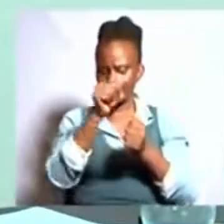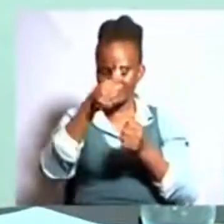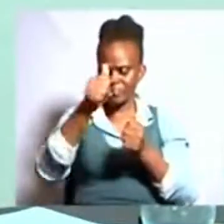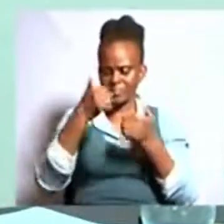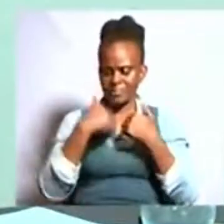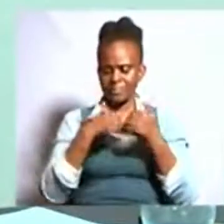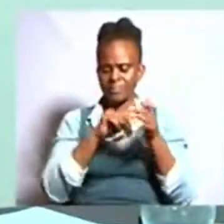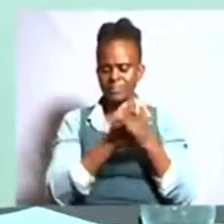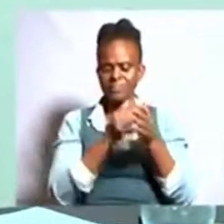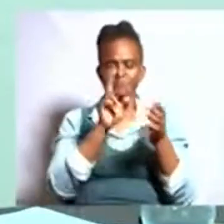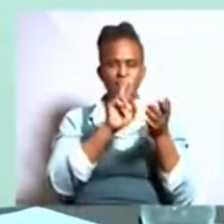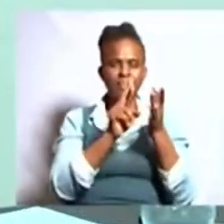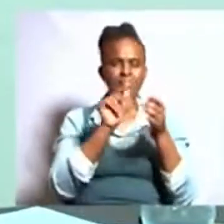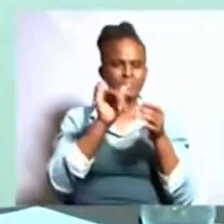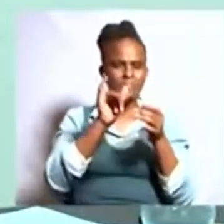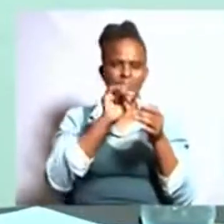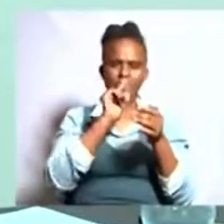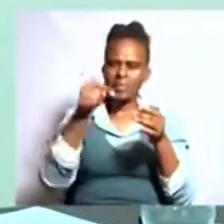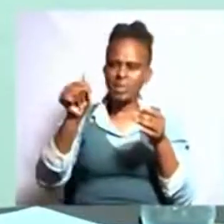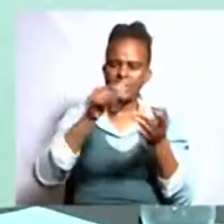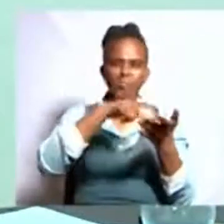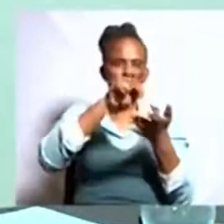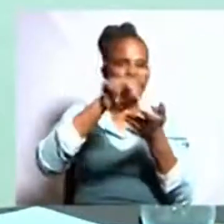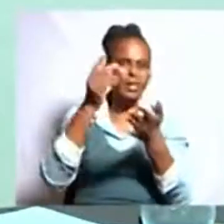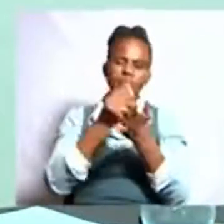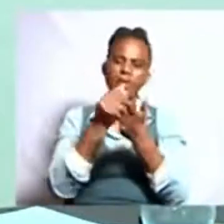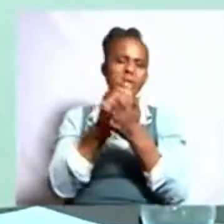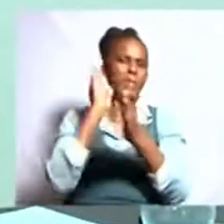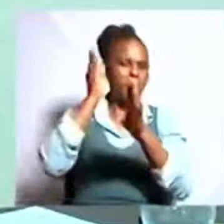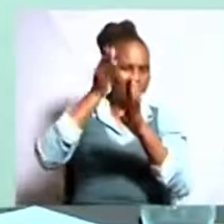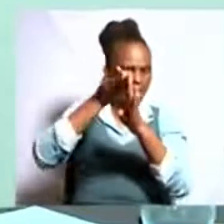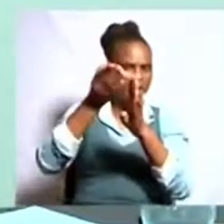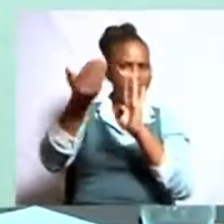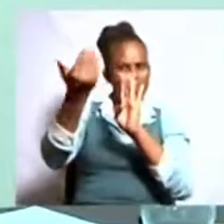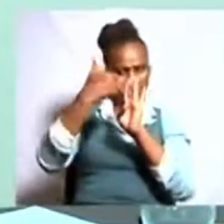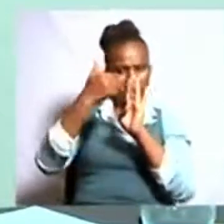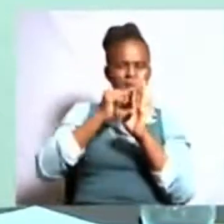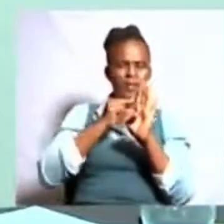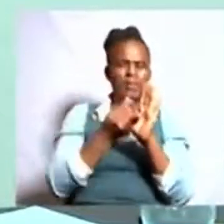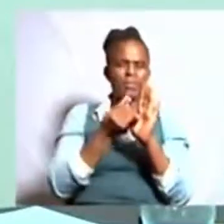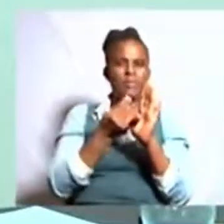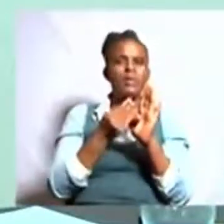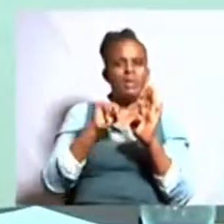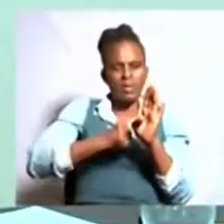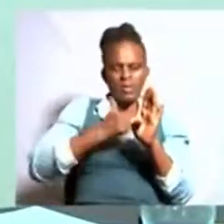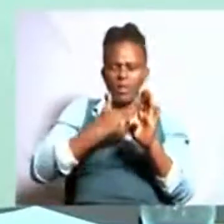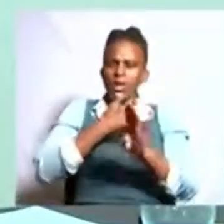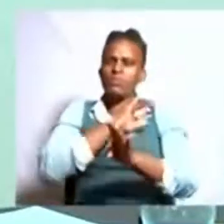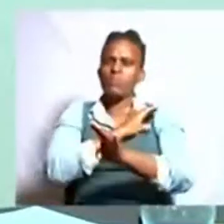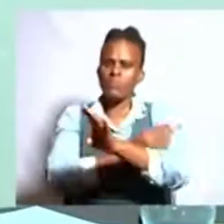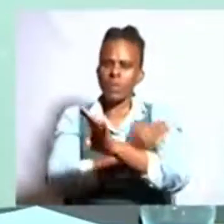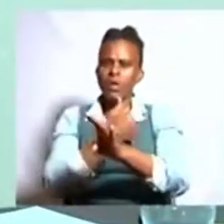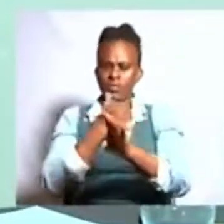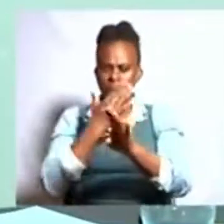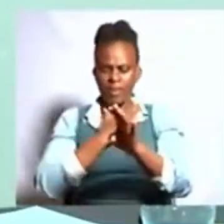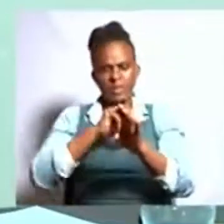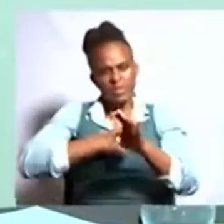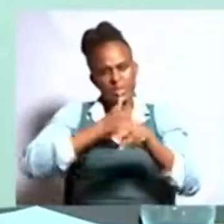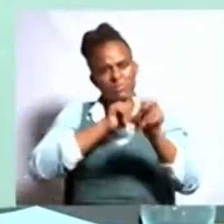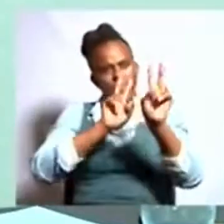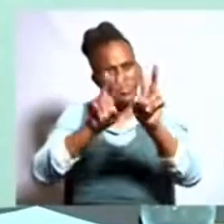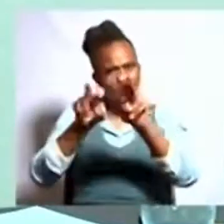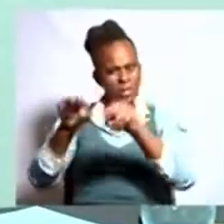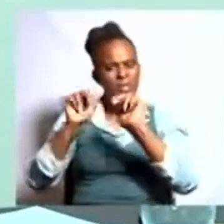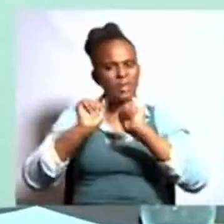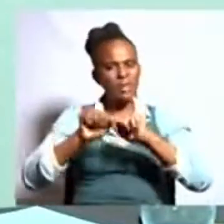gone? Despite that they are not paying these monies straight to us, we have an obligation to monitor,